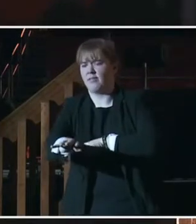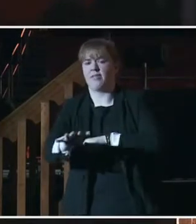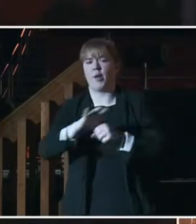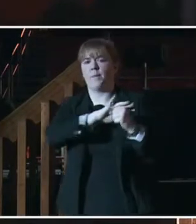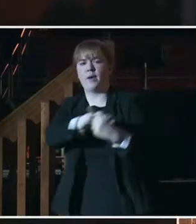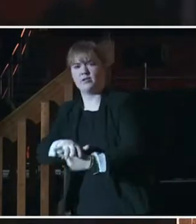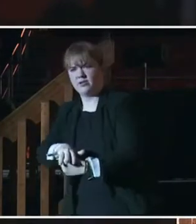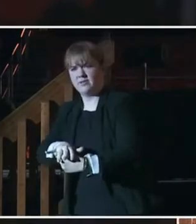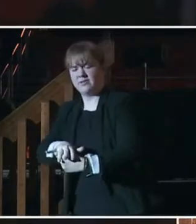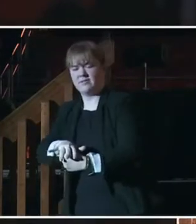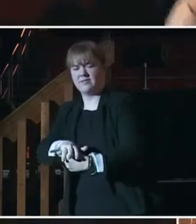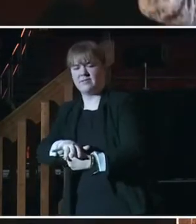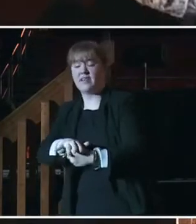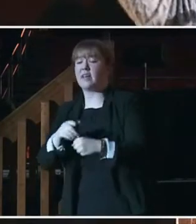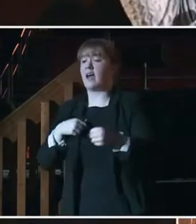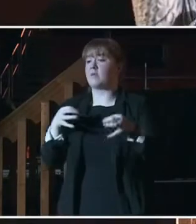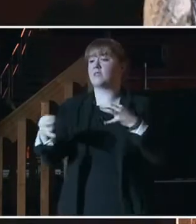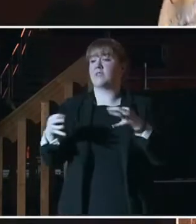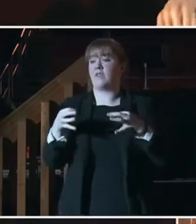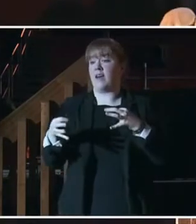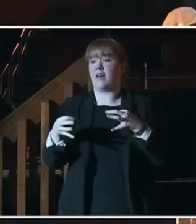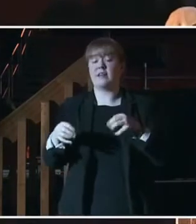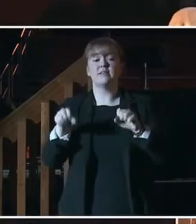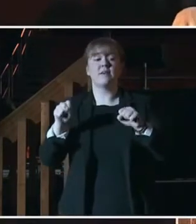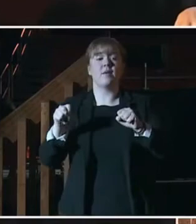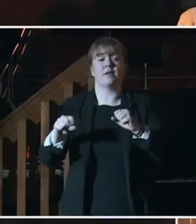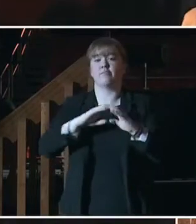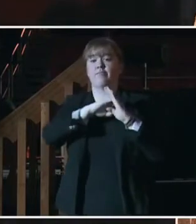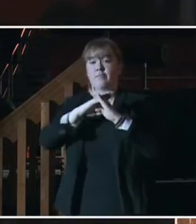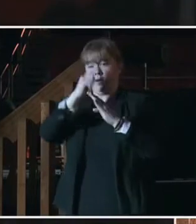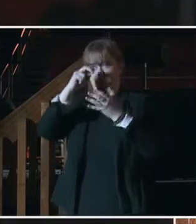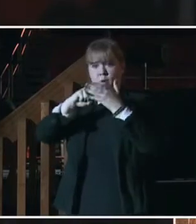define as the ability to prevent purpose.